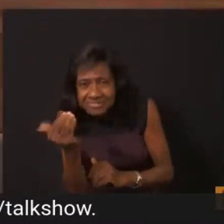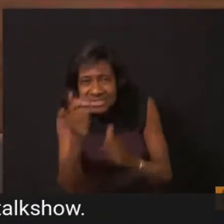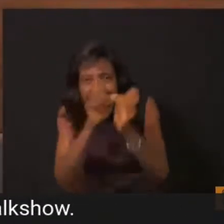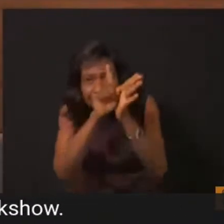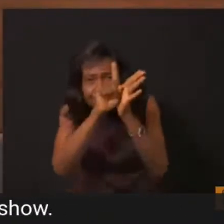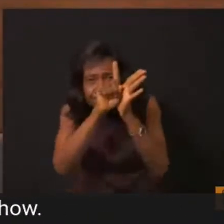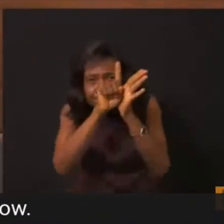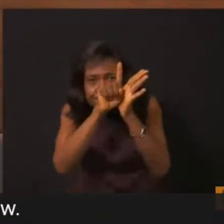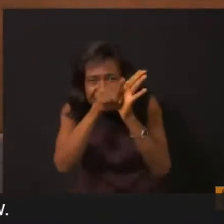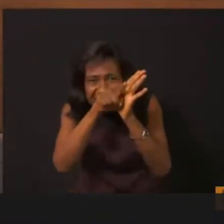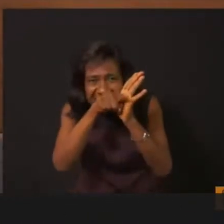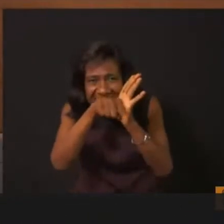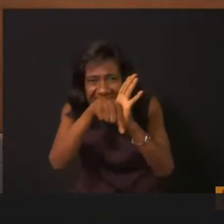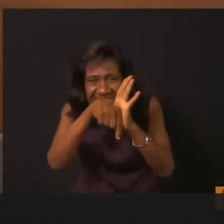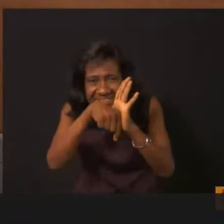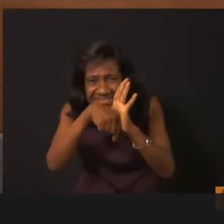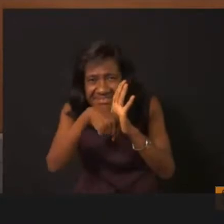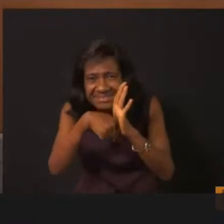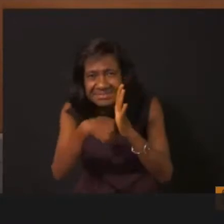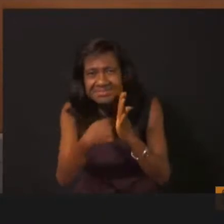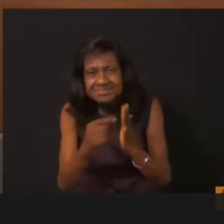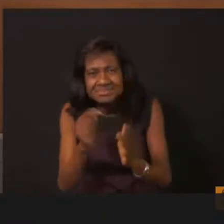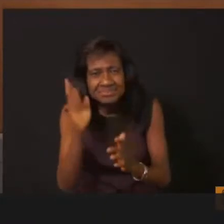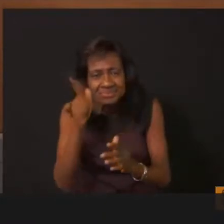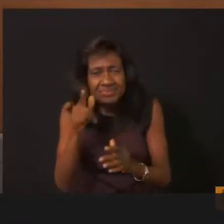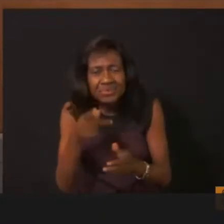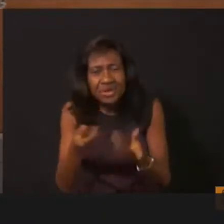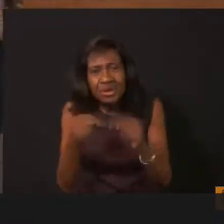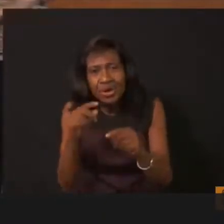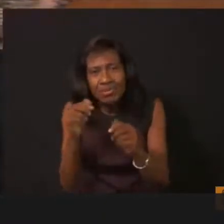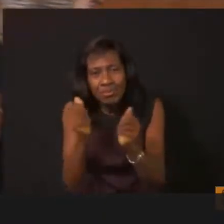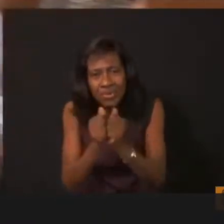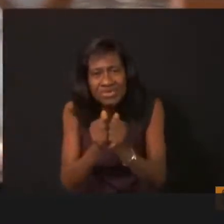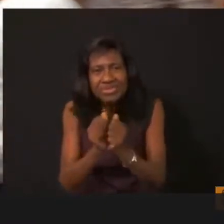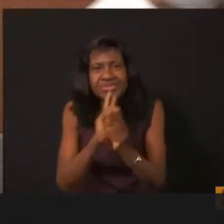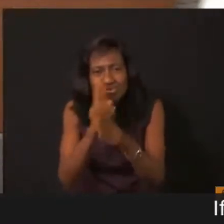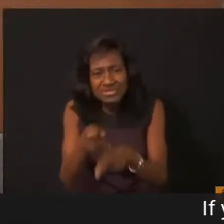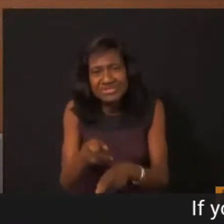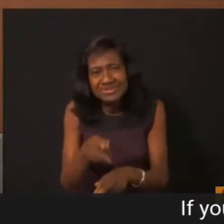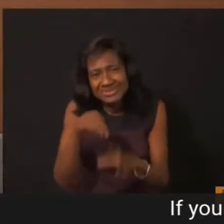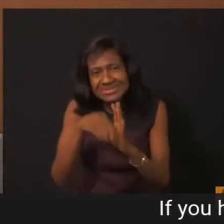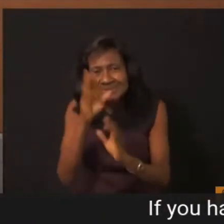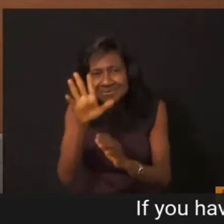the press will time it for us. We'll come and have a look at the result. Okay, that's it.